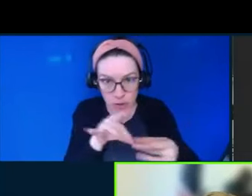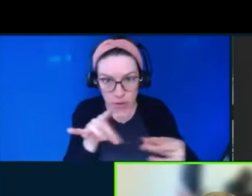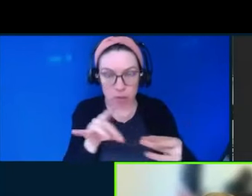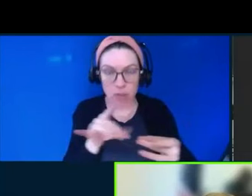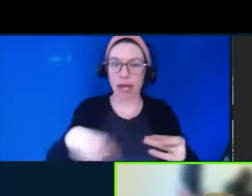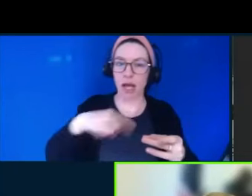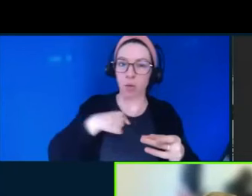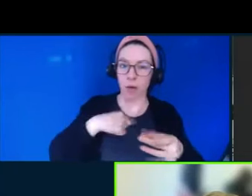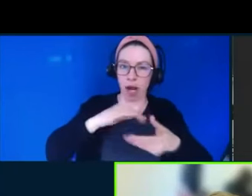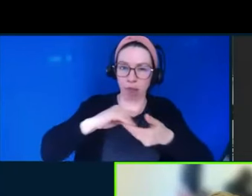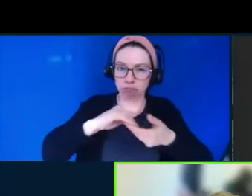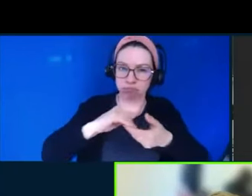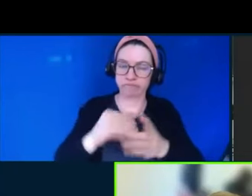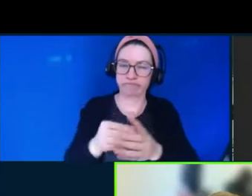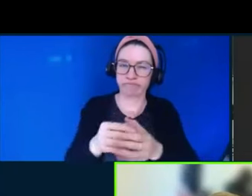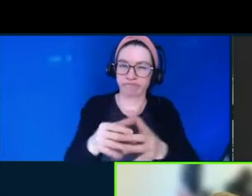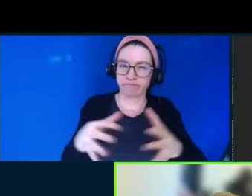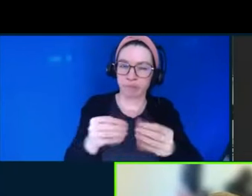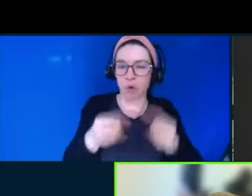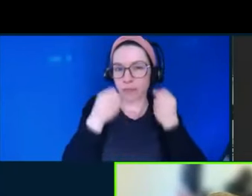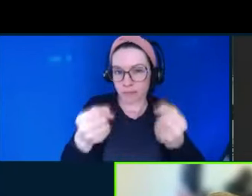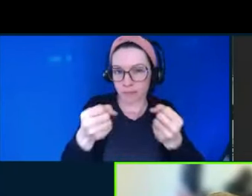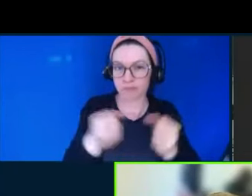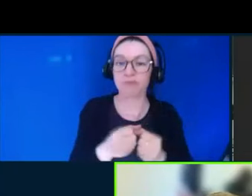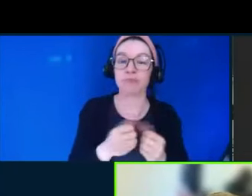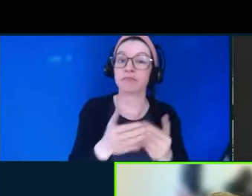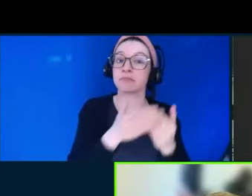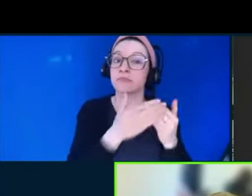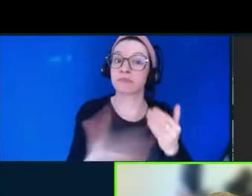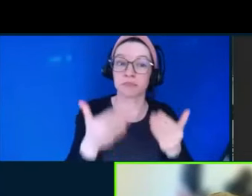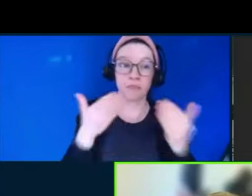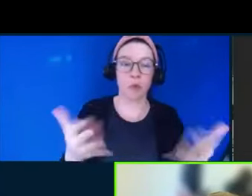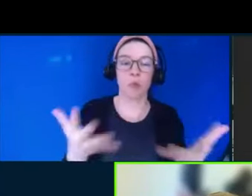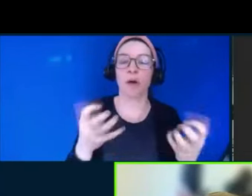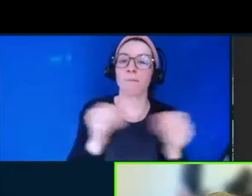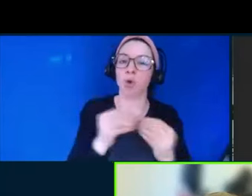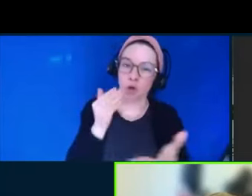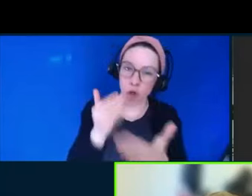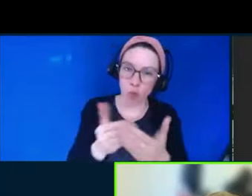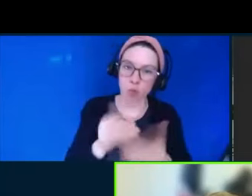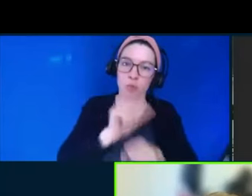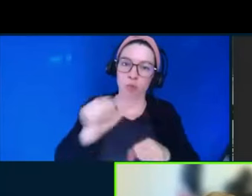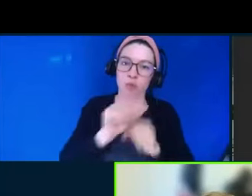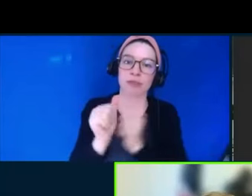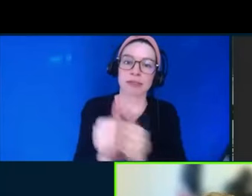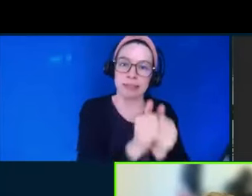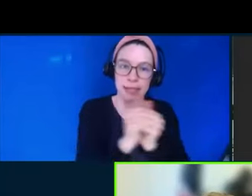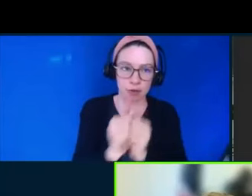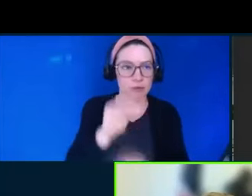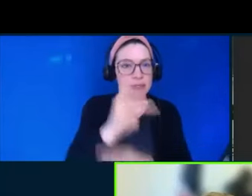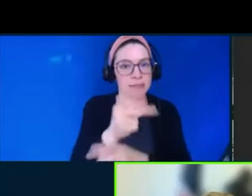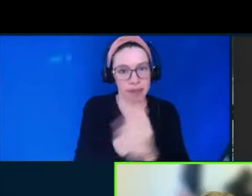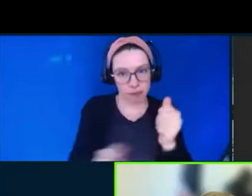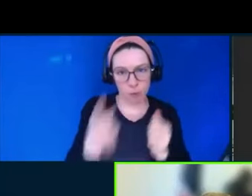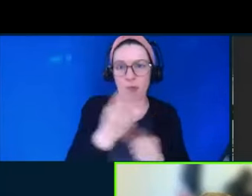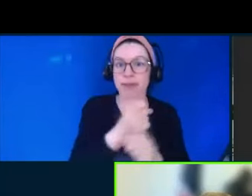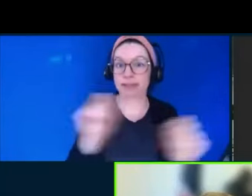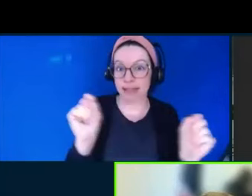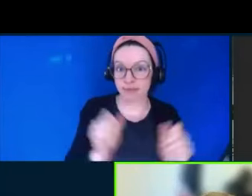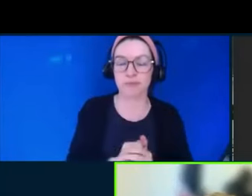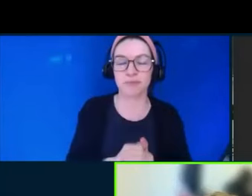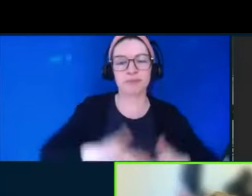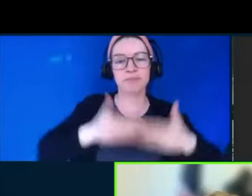collaboration. Moving forward, we would like to work even more closely with you in the days ahead to keep everyone safe.